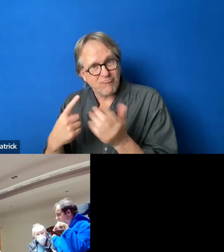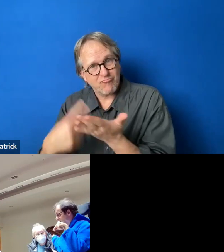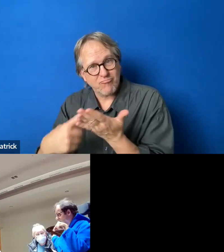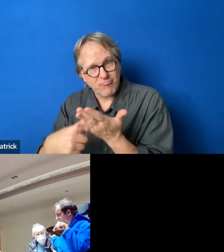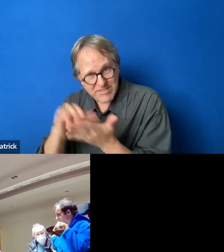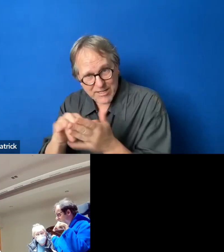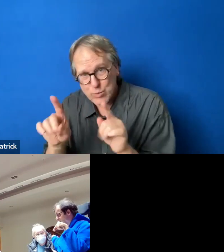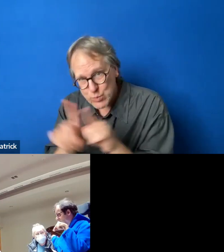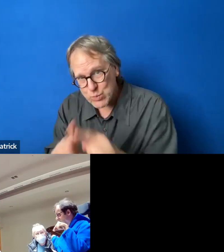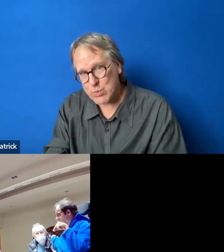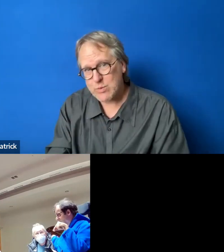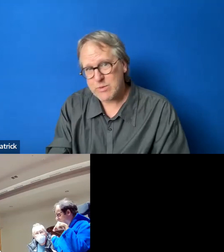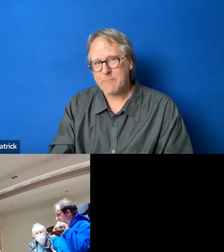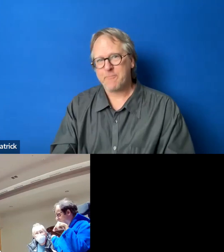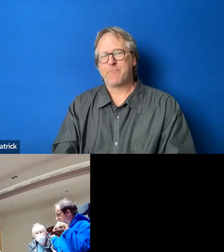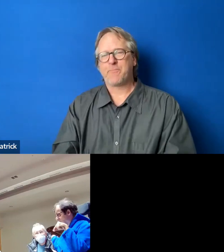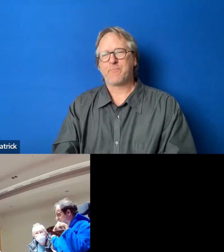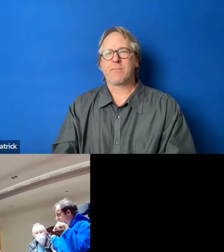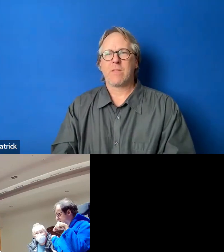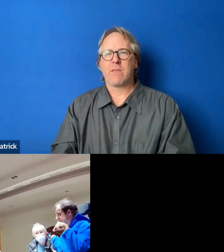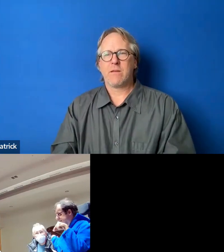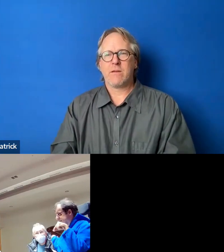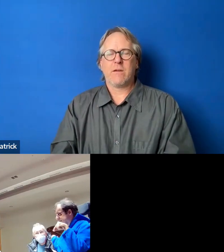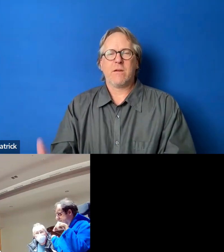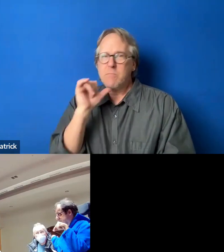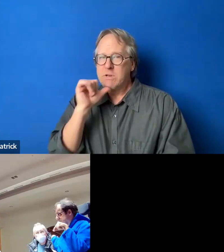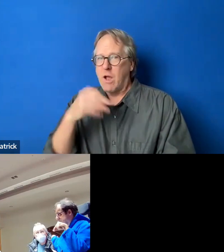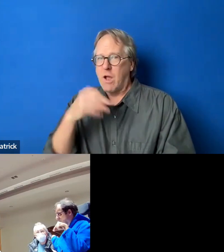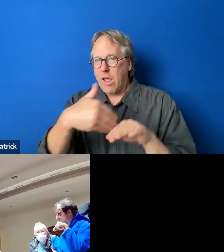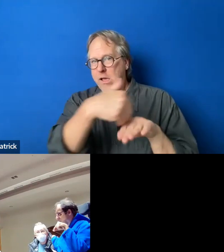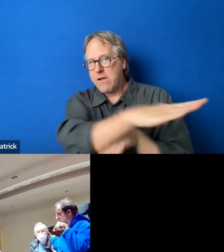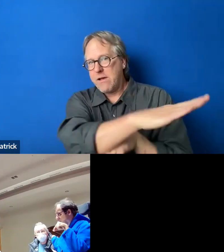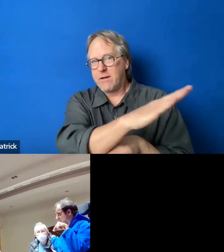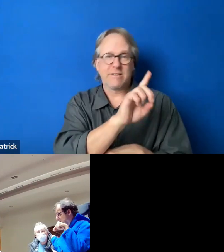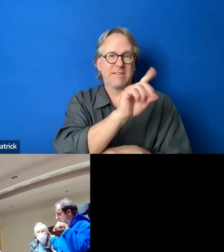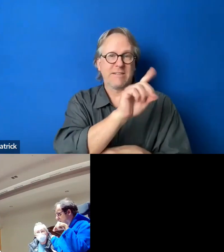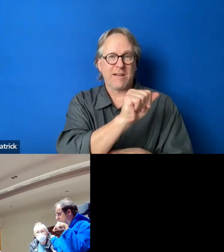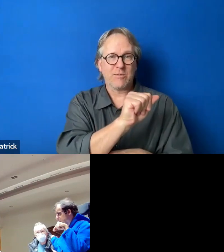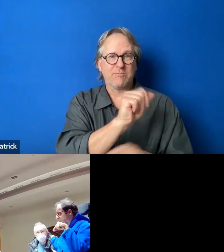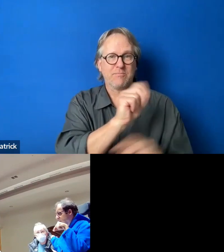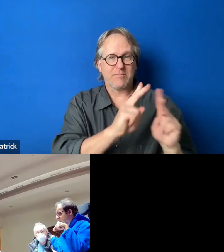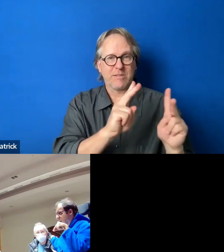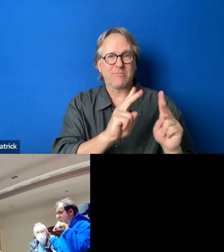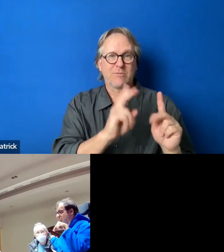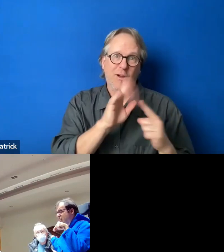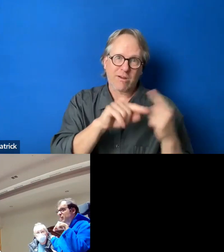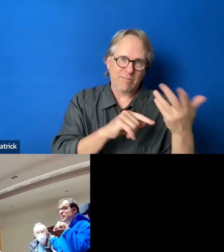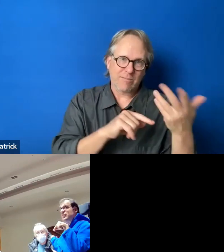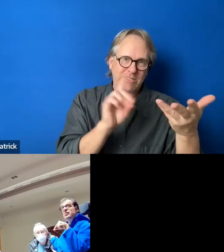not as excluding disabled folk talking about our own